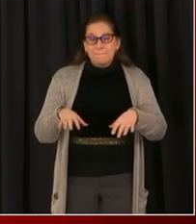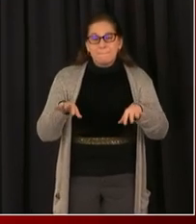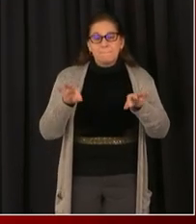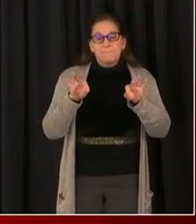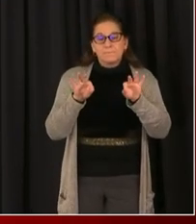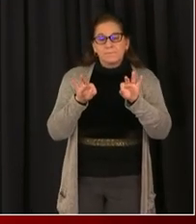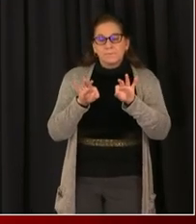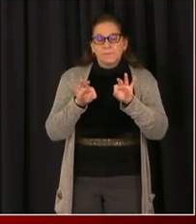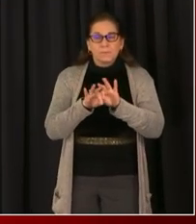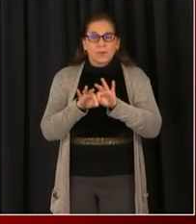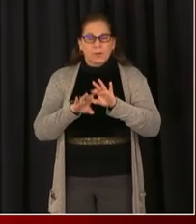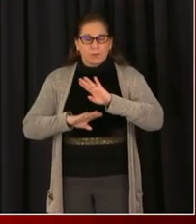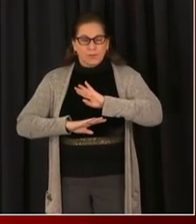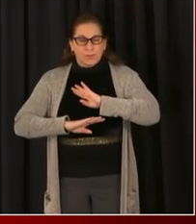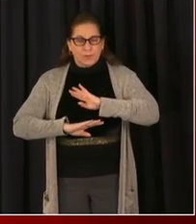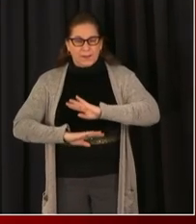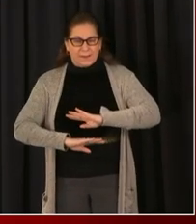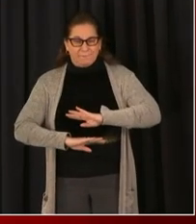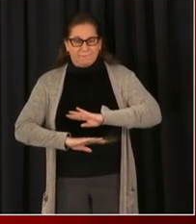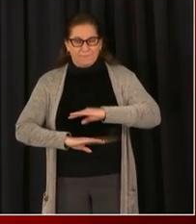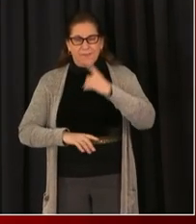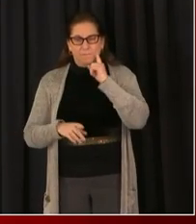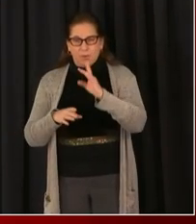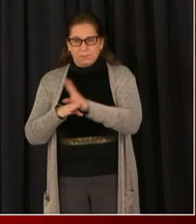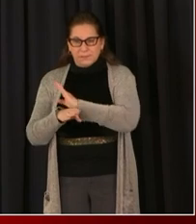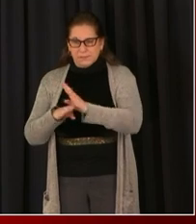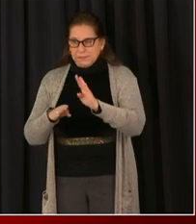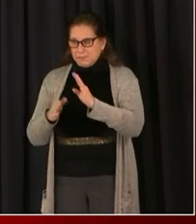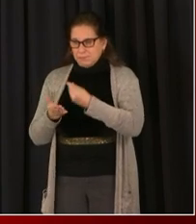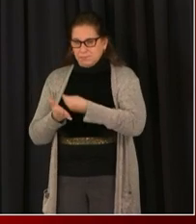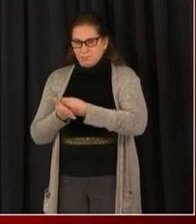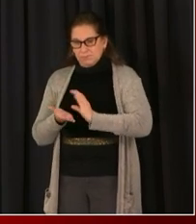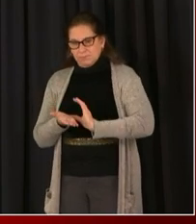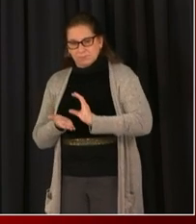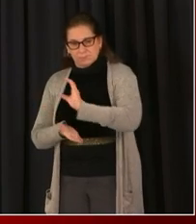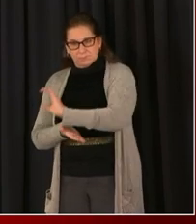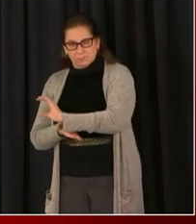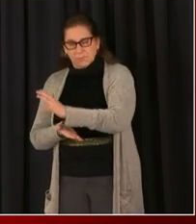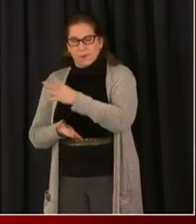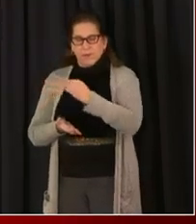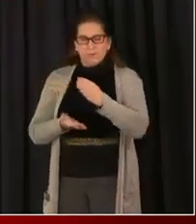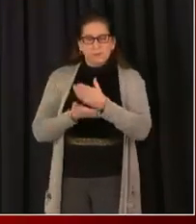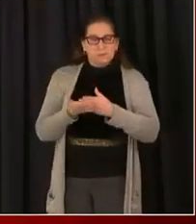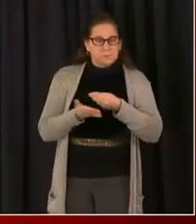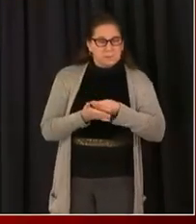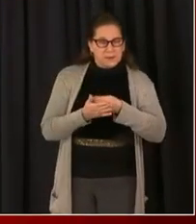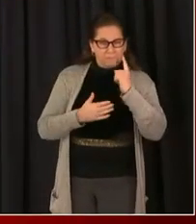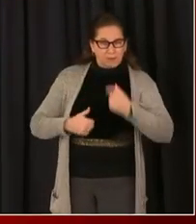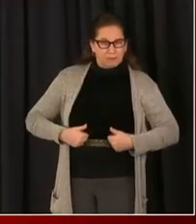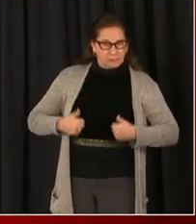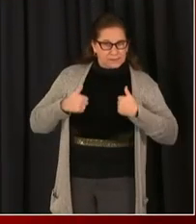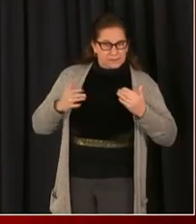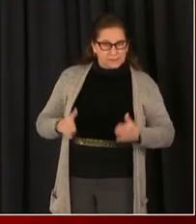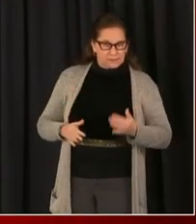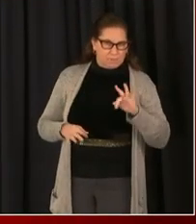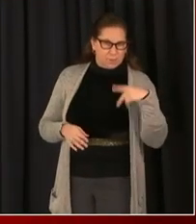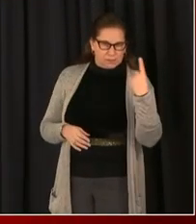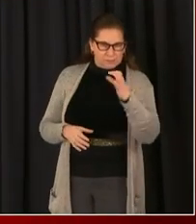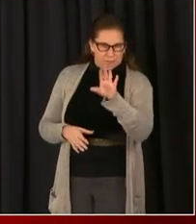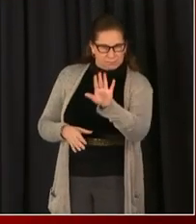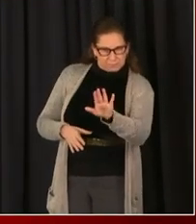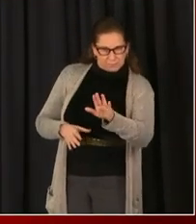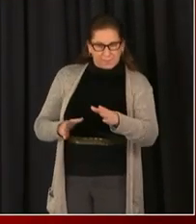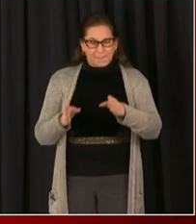updates for businesses and for residents and businesses. This morning, we